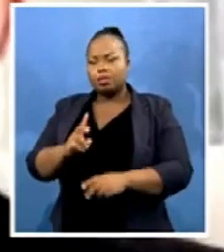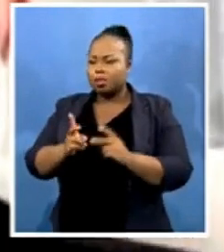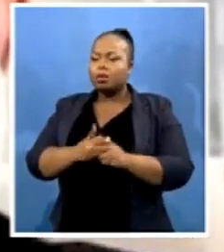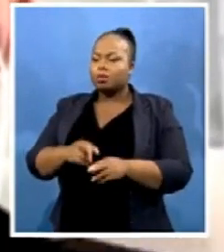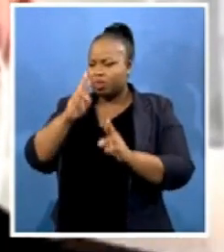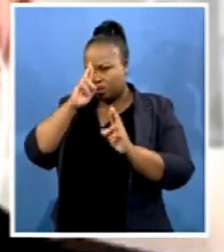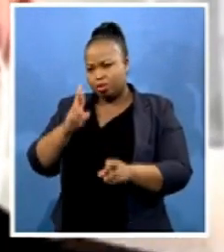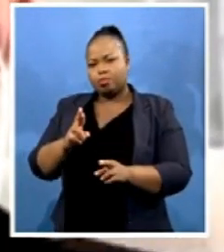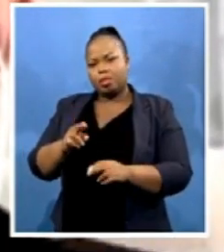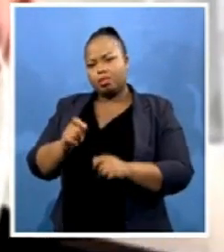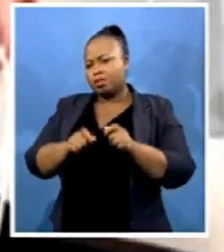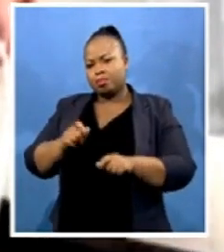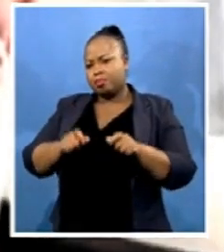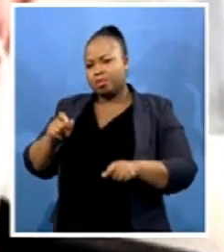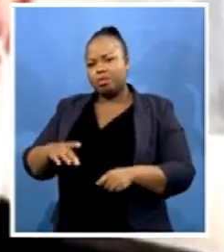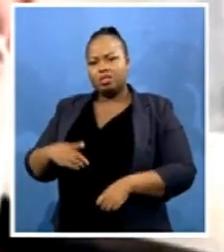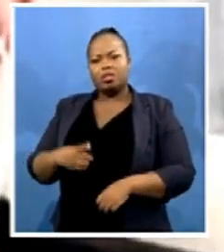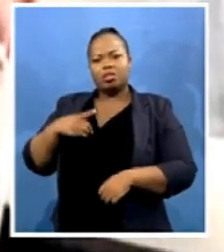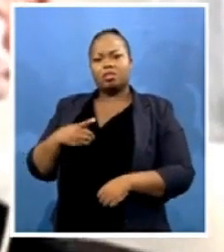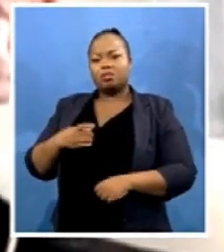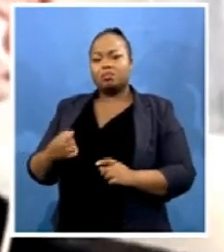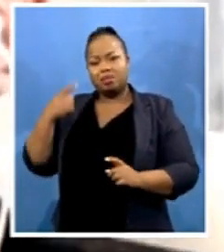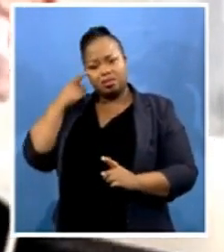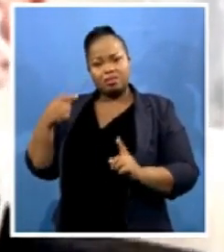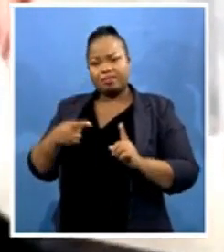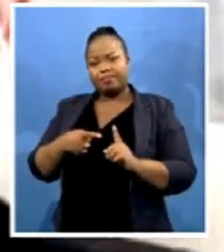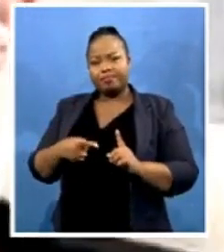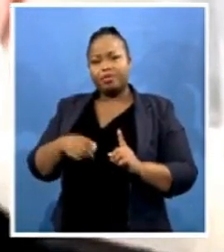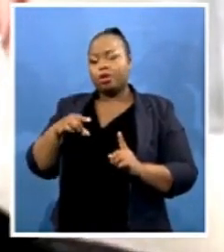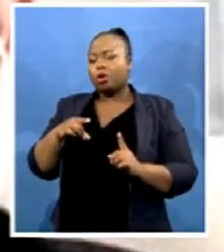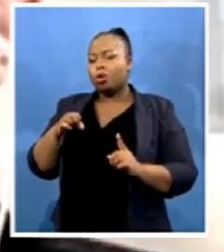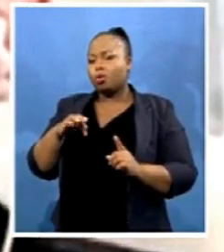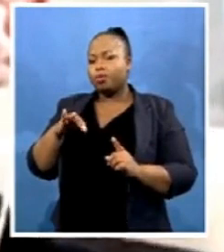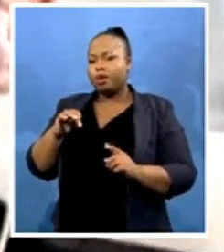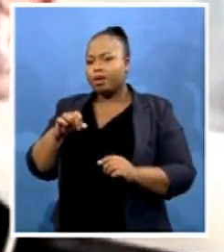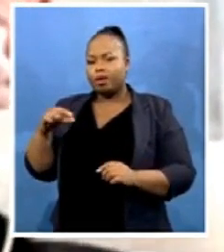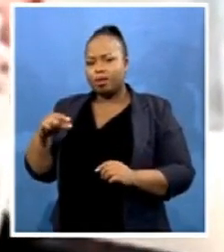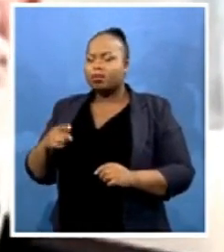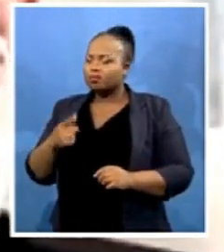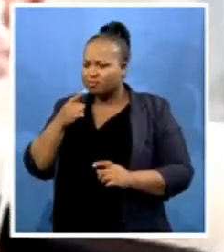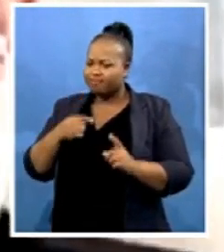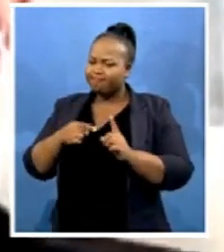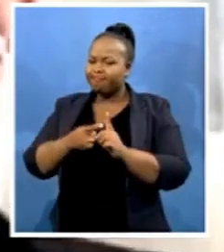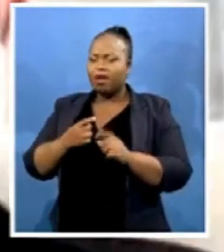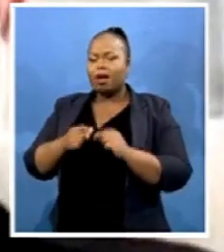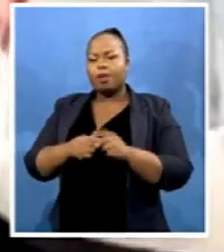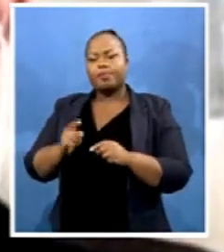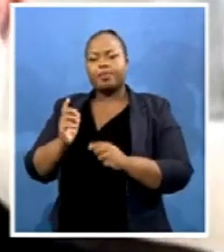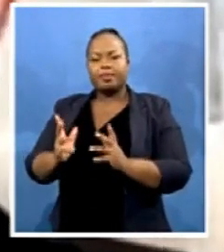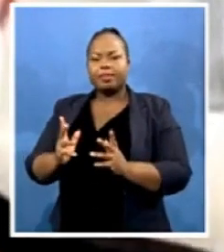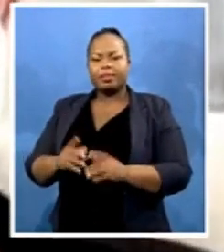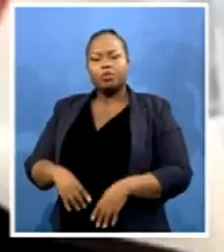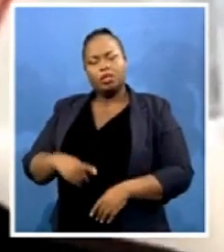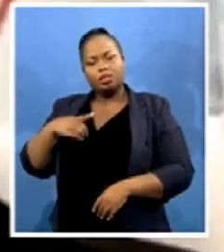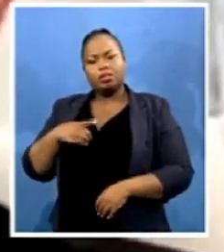what Denis Goldberg was always about, dignity, that the human dignity must be